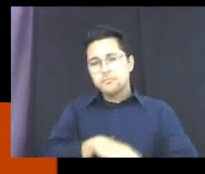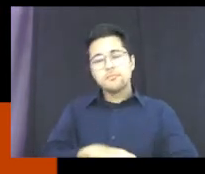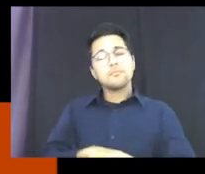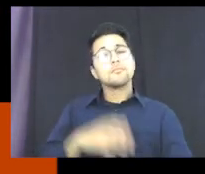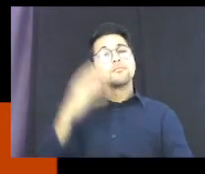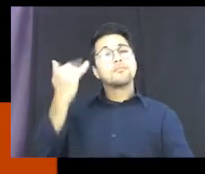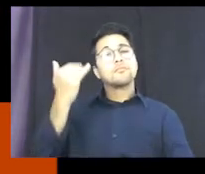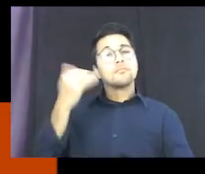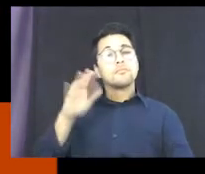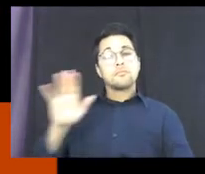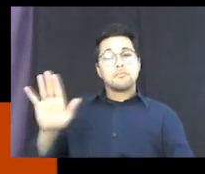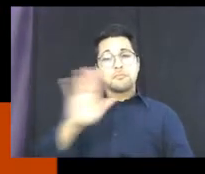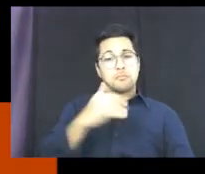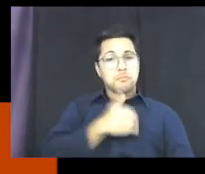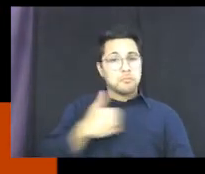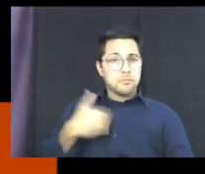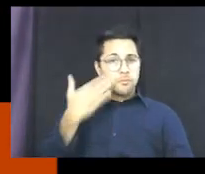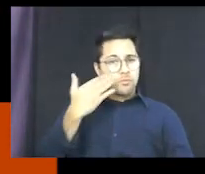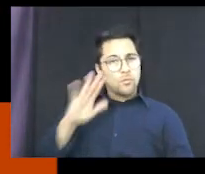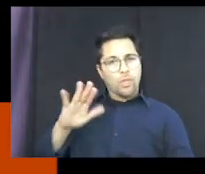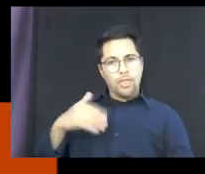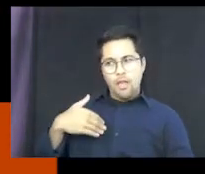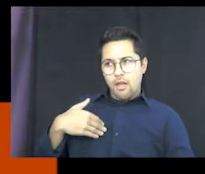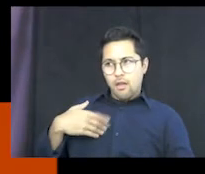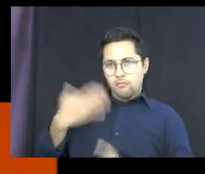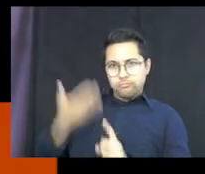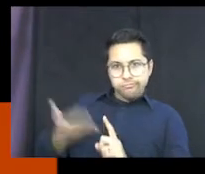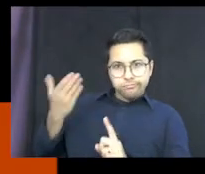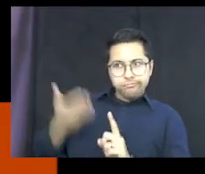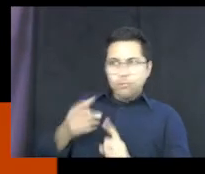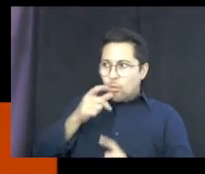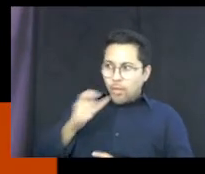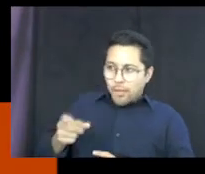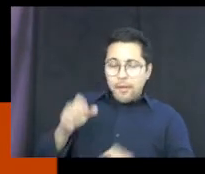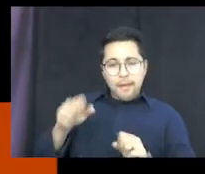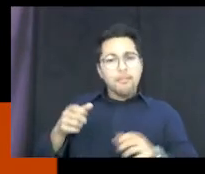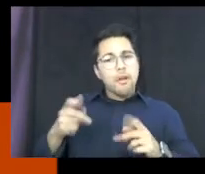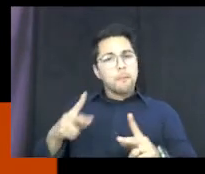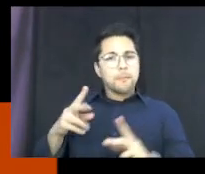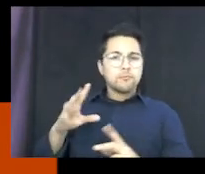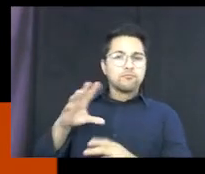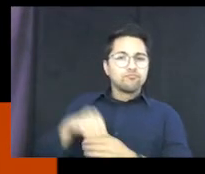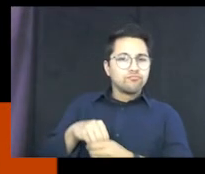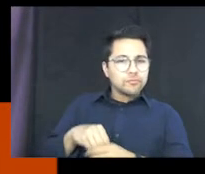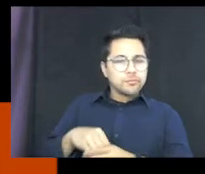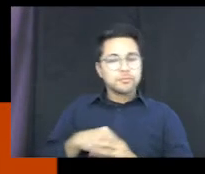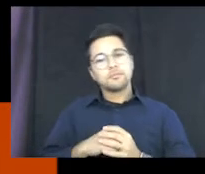that their members are aware of their existence and have the opportunity to participate in them.